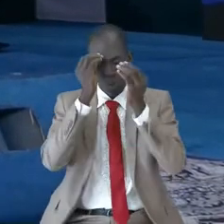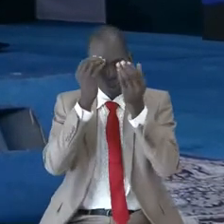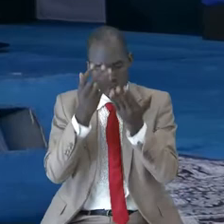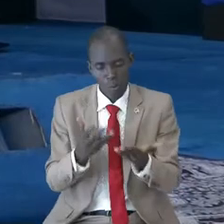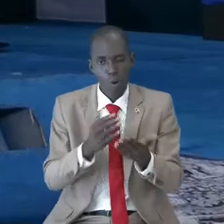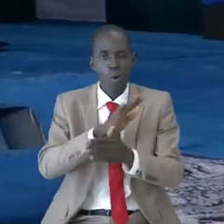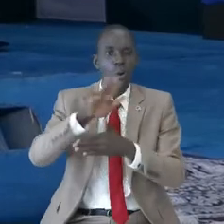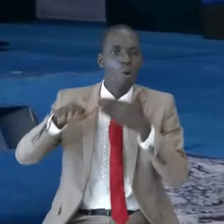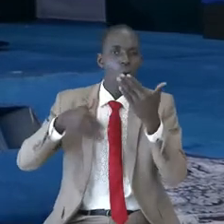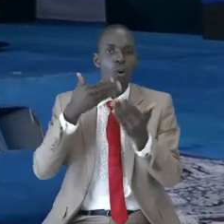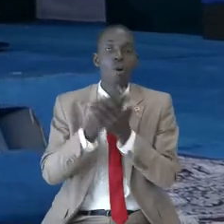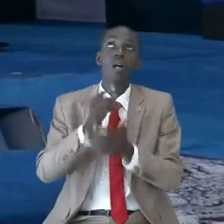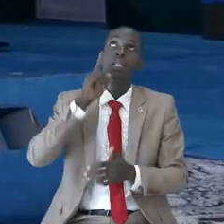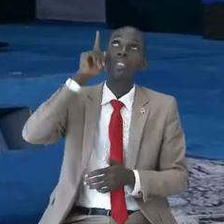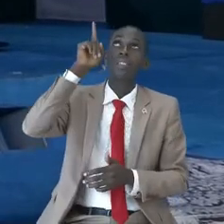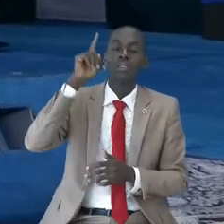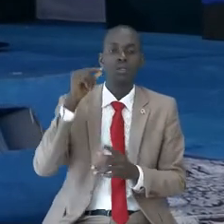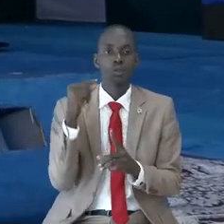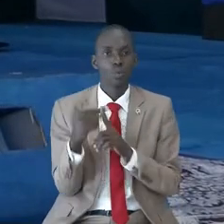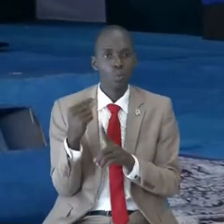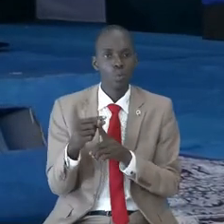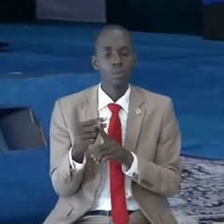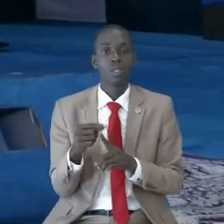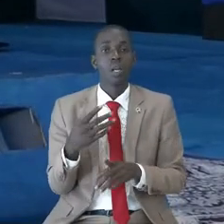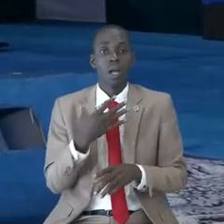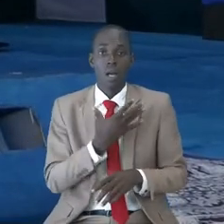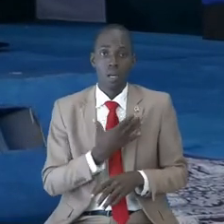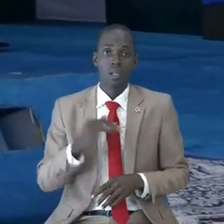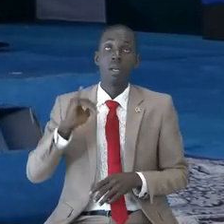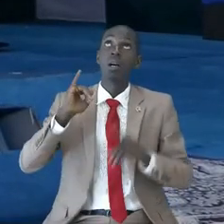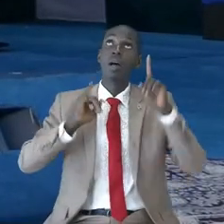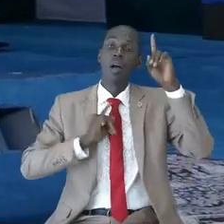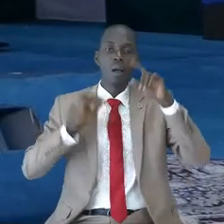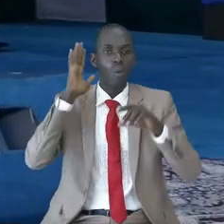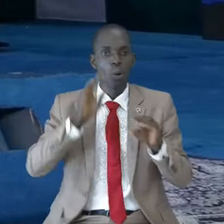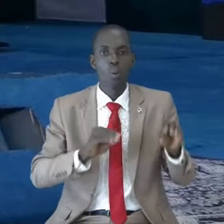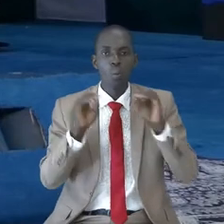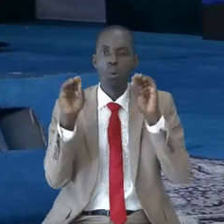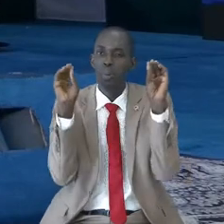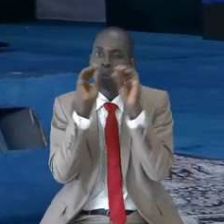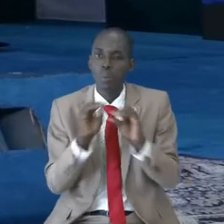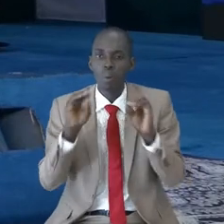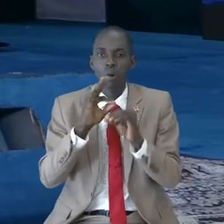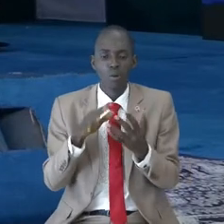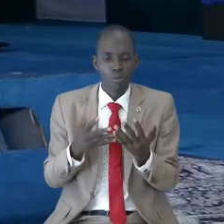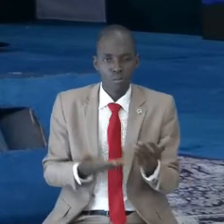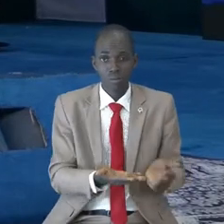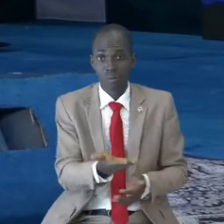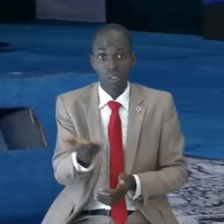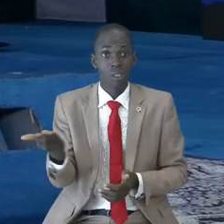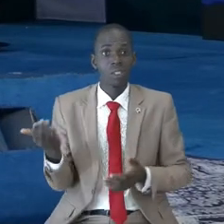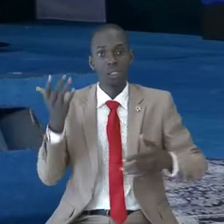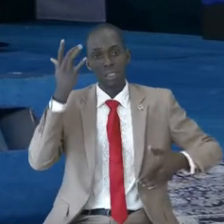all his statutes. I will put none of these diseases upon thee, which I